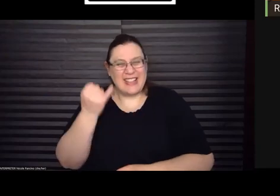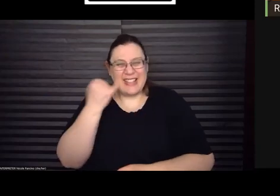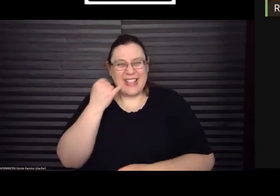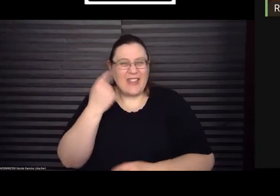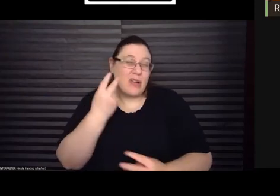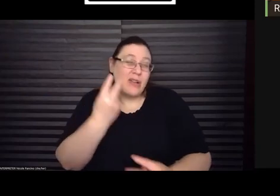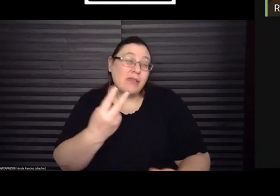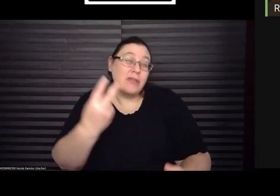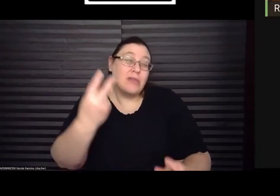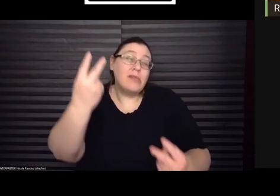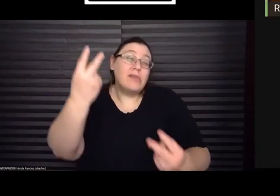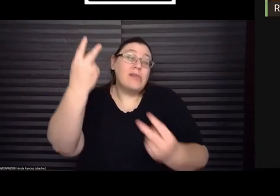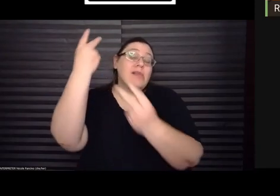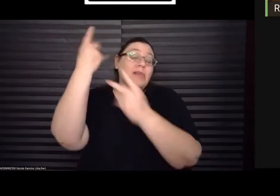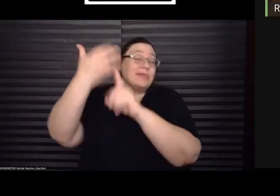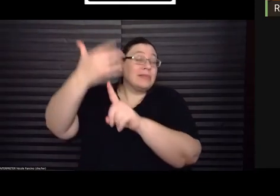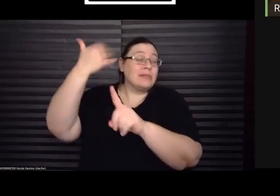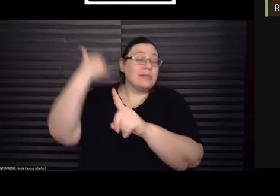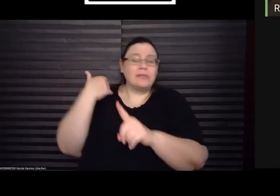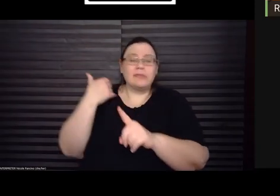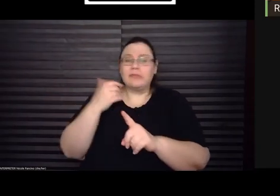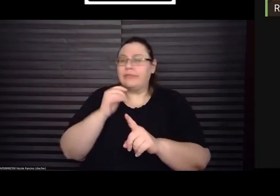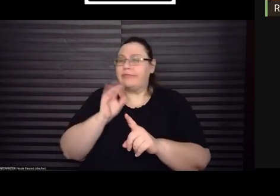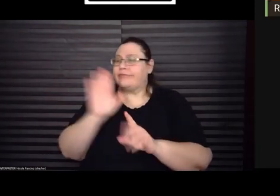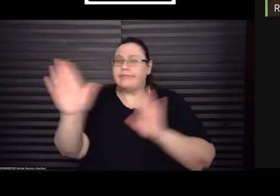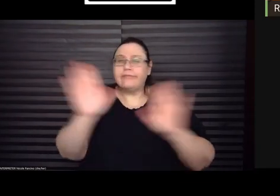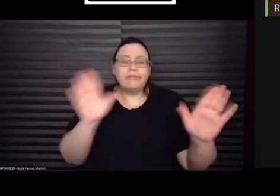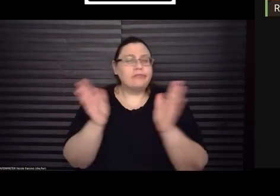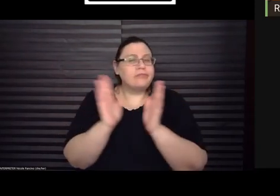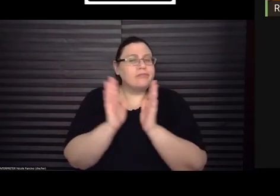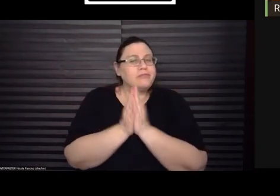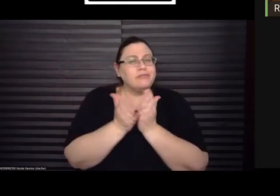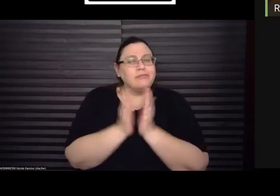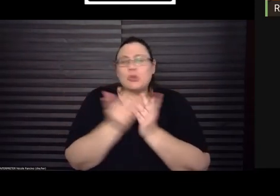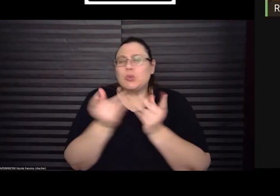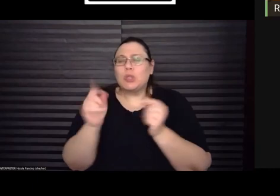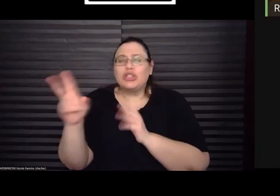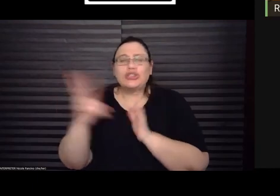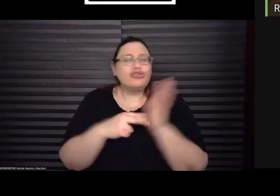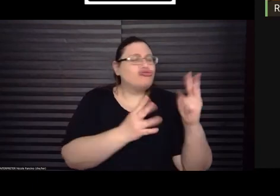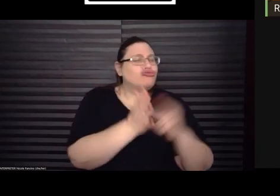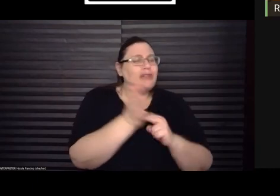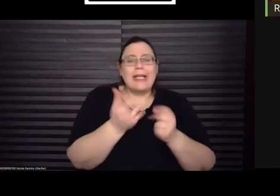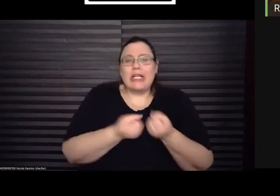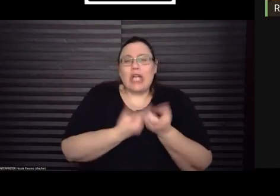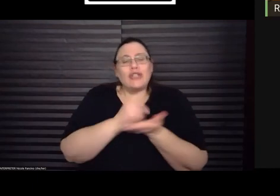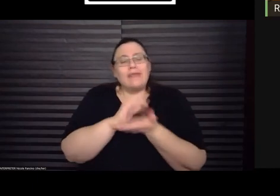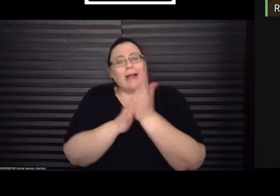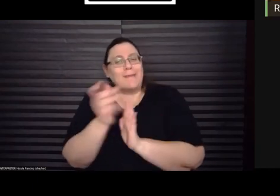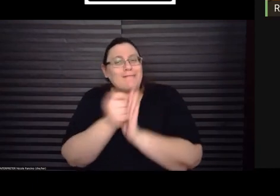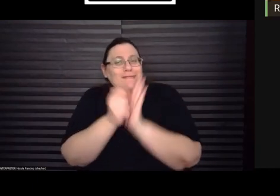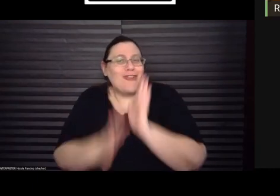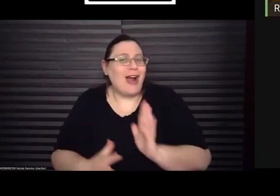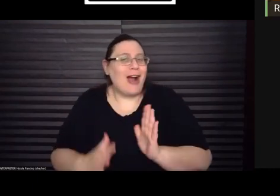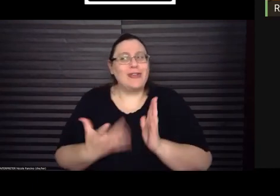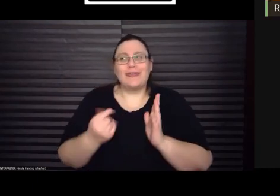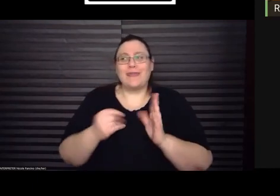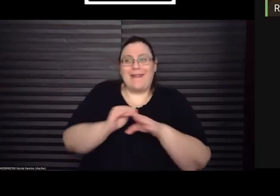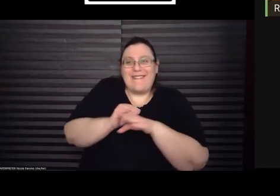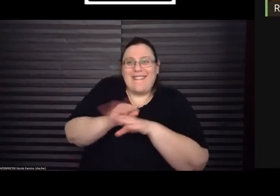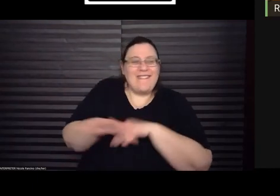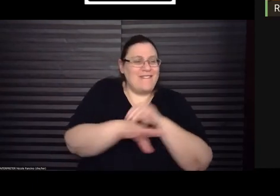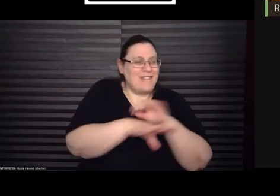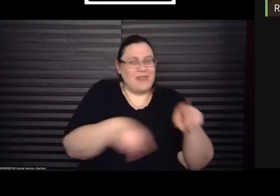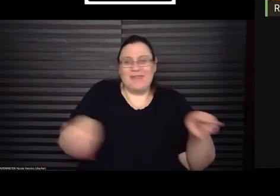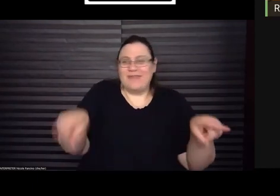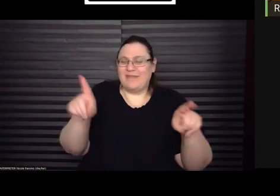Wayback Machine here, what books contributed to your life as a writer, to, you know, things that